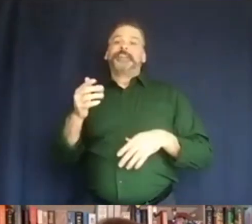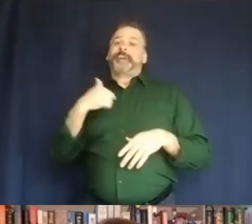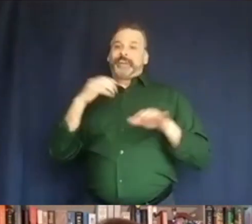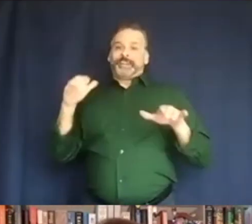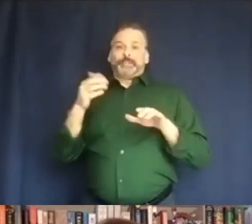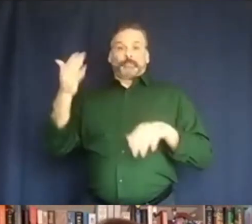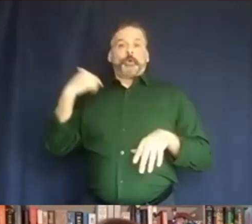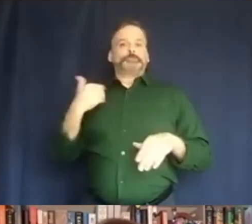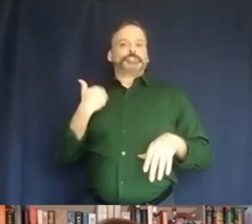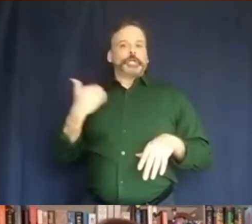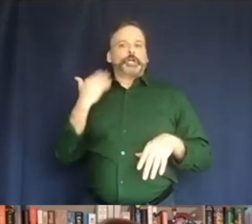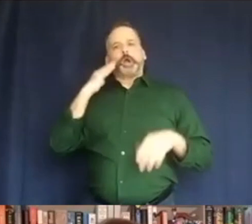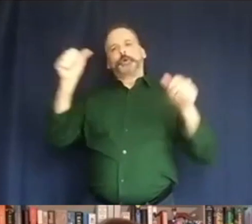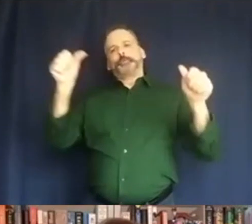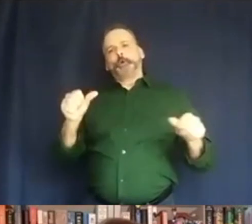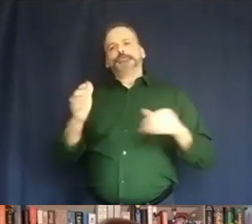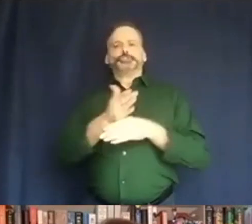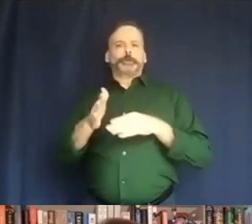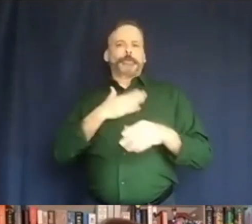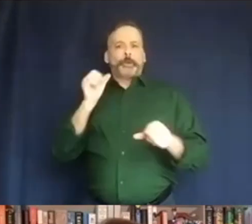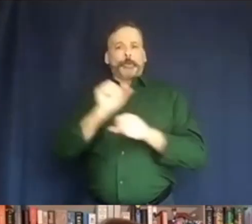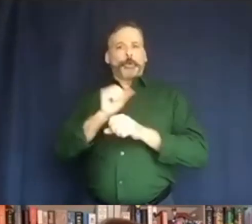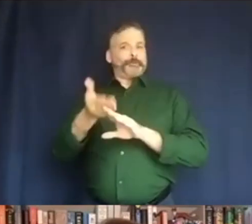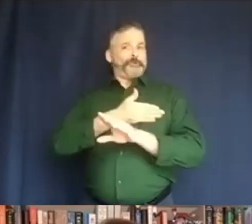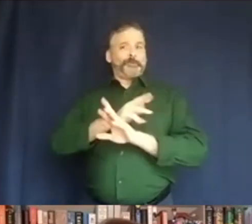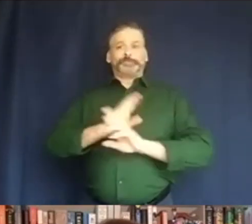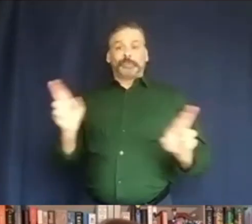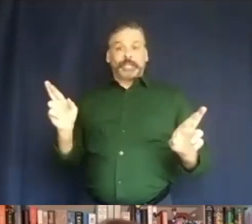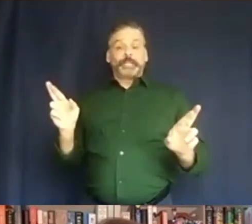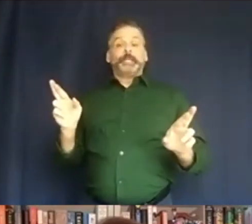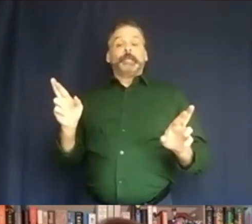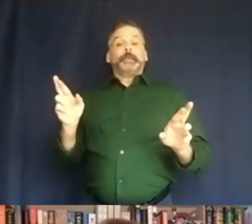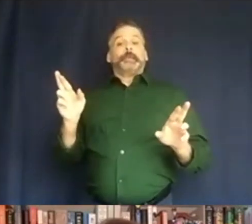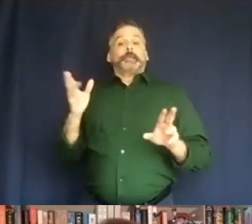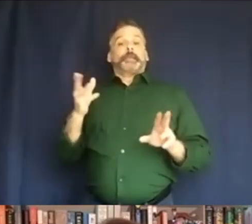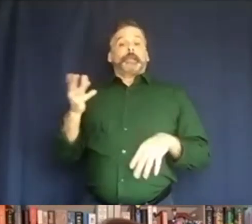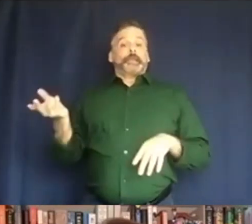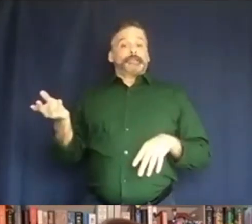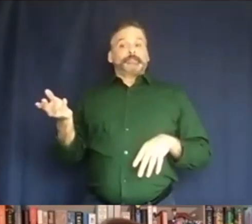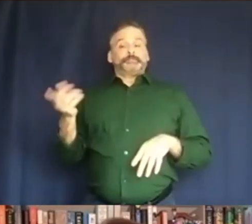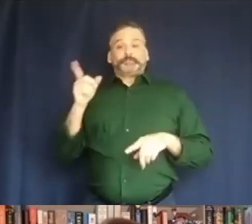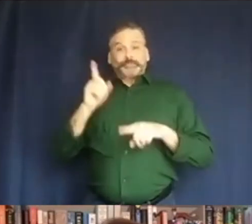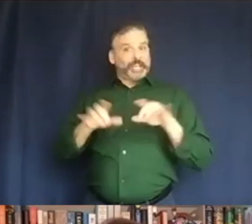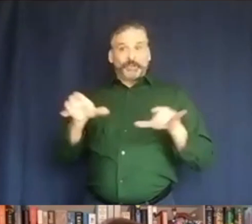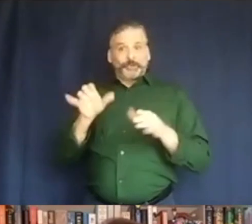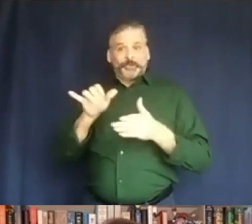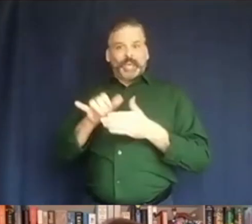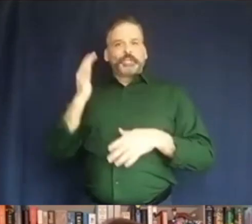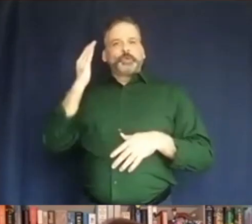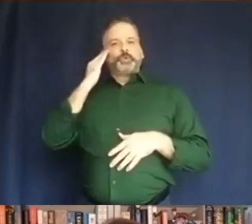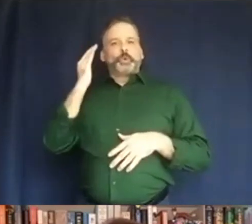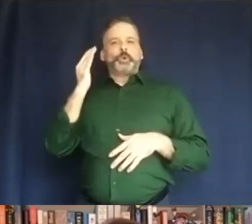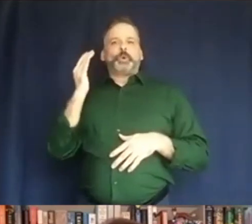I was younger. I used to just post it or share it before it was ready. And the thing is, you can't do that. It's like, you know, like how you